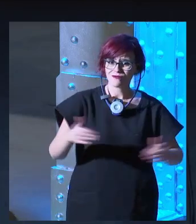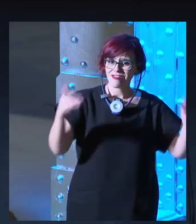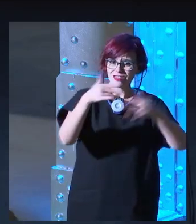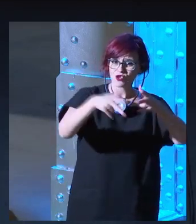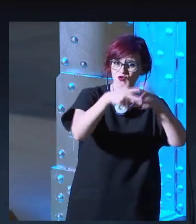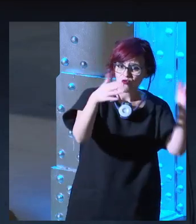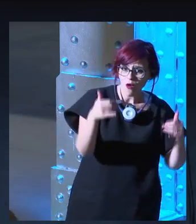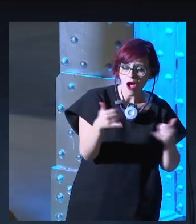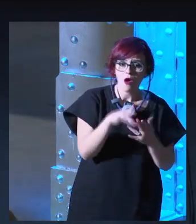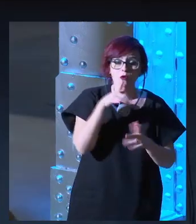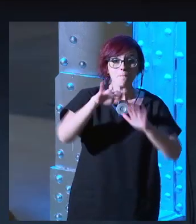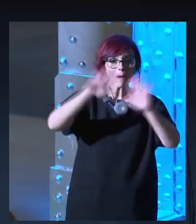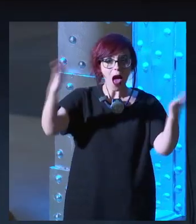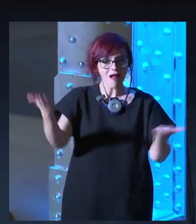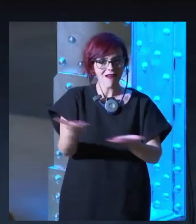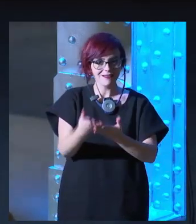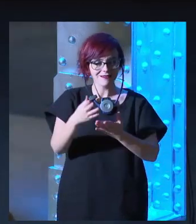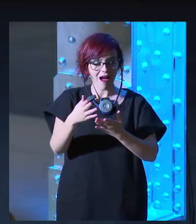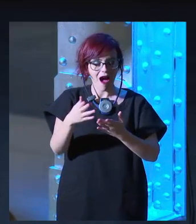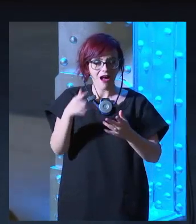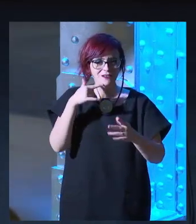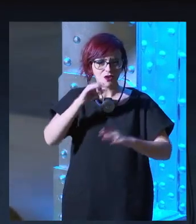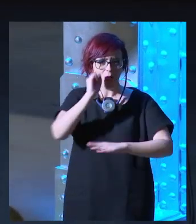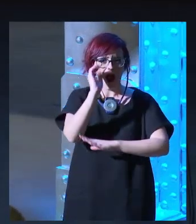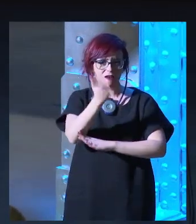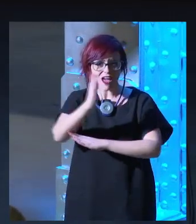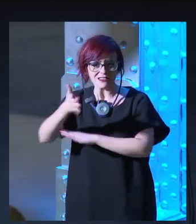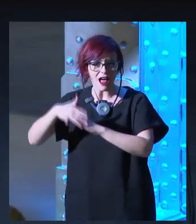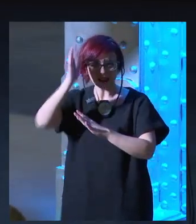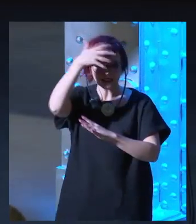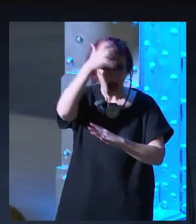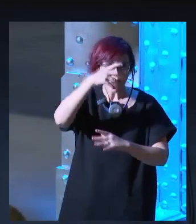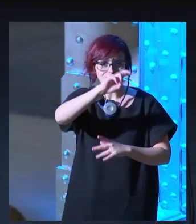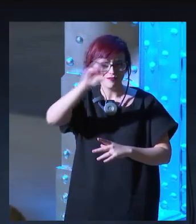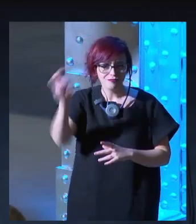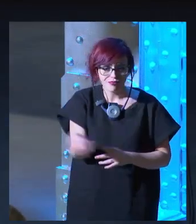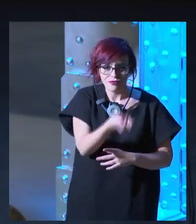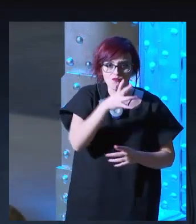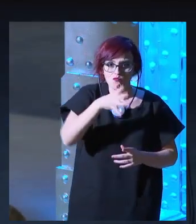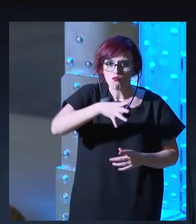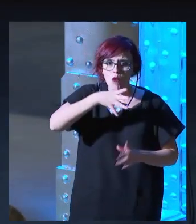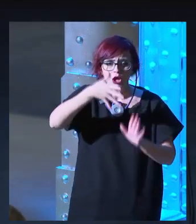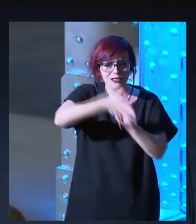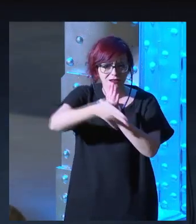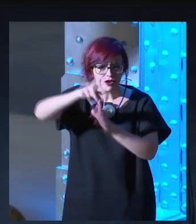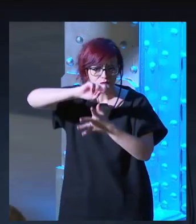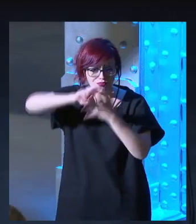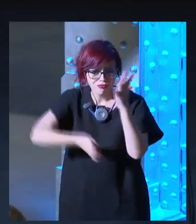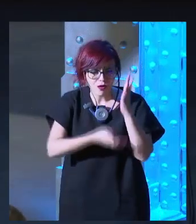Donald Trump. You know, there's plenty to be angry about, and we should be angry about these we things. have reasons. Yeah, good